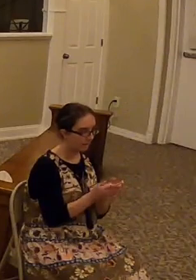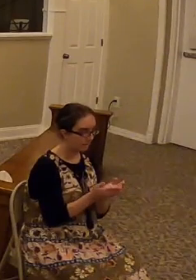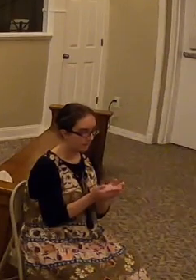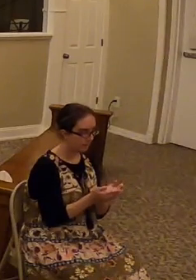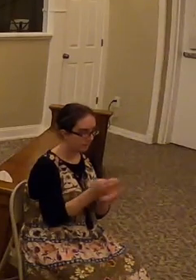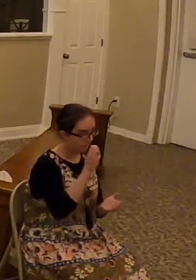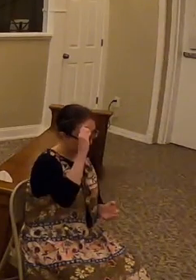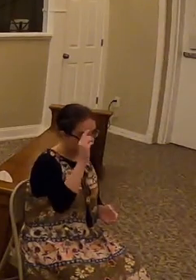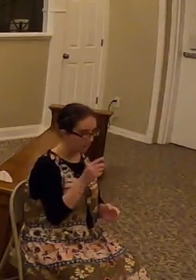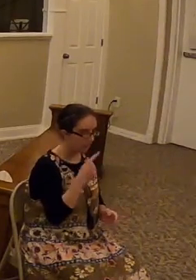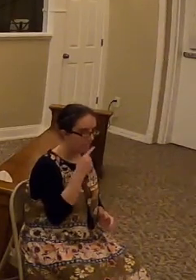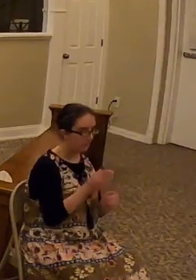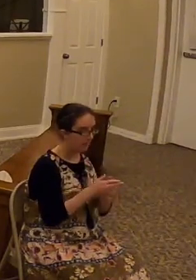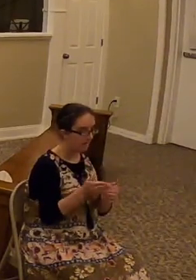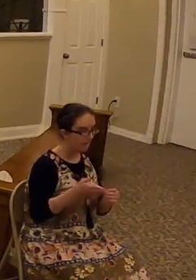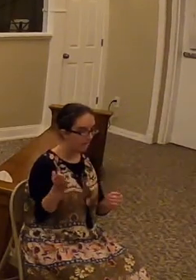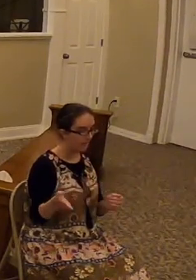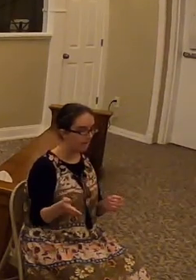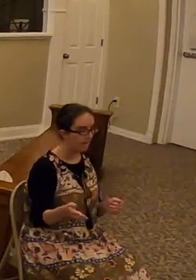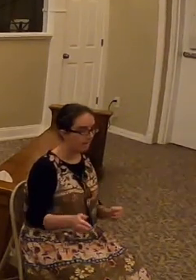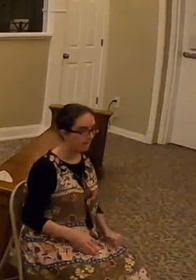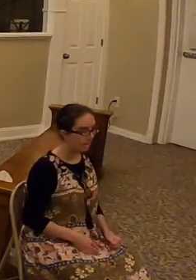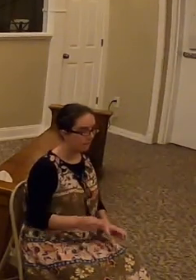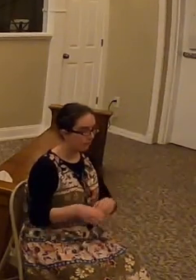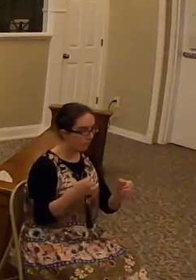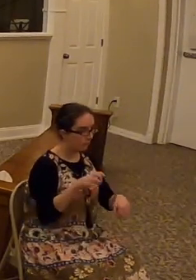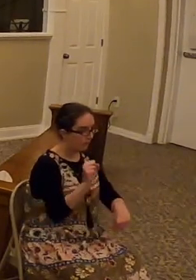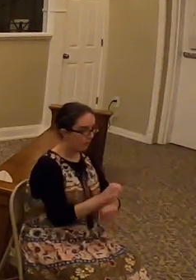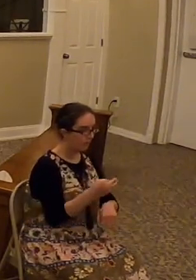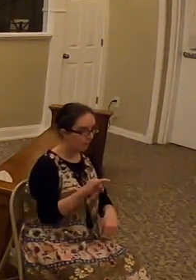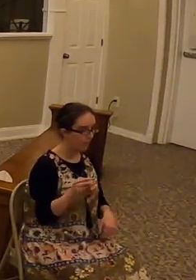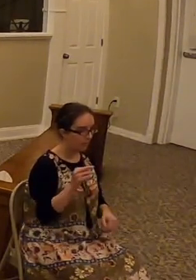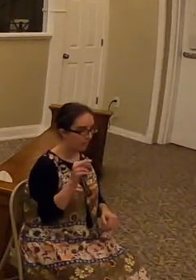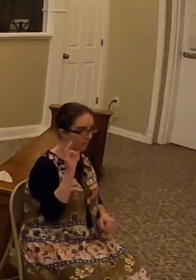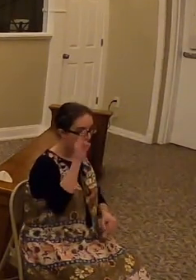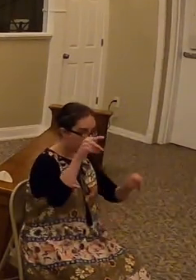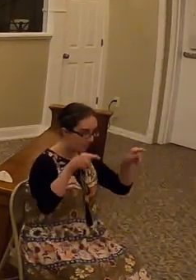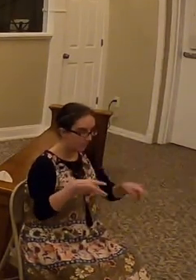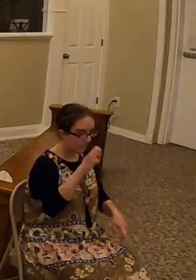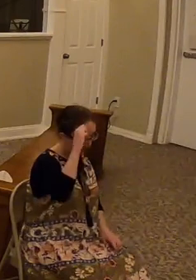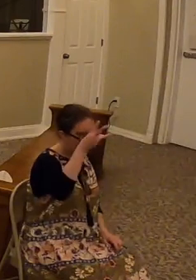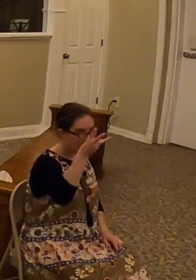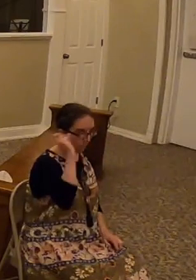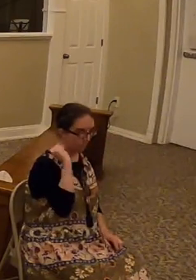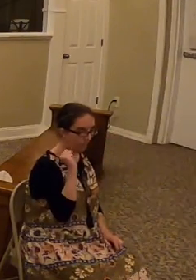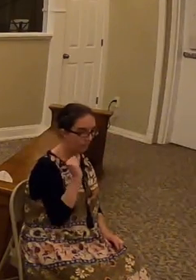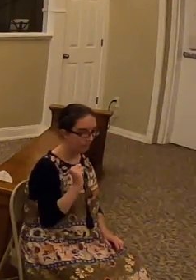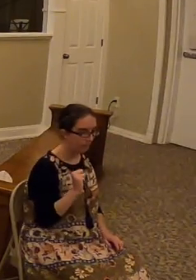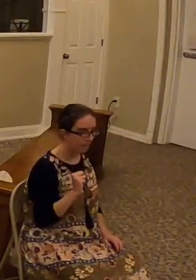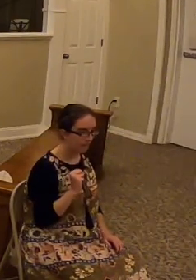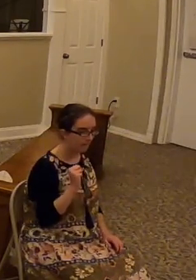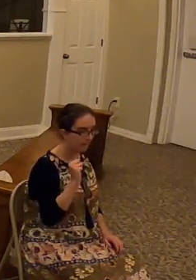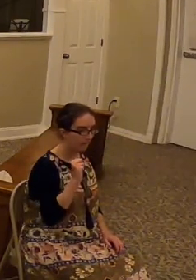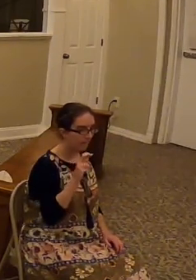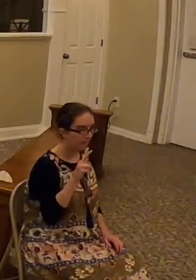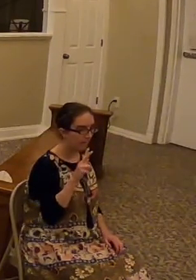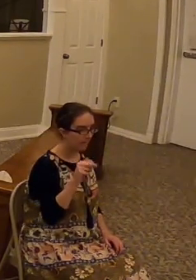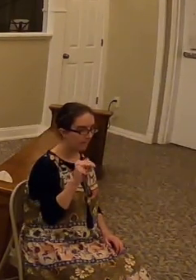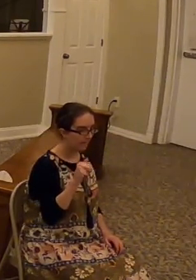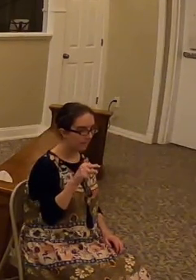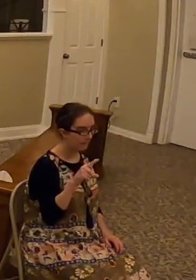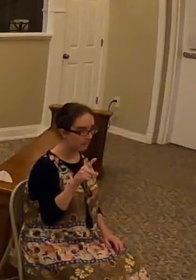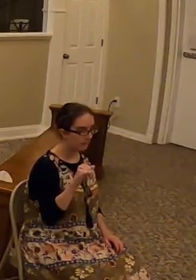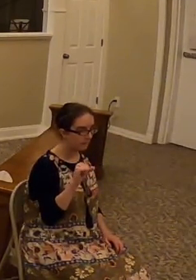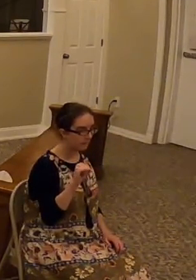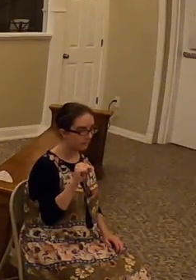that he told him everything. He was doing the work of an evangelist because he was an evangelist. He was evangelizing.